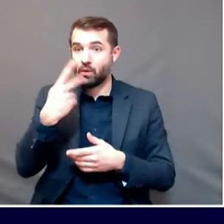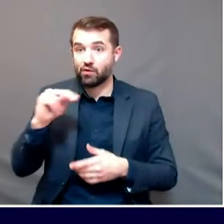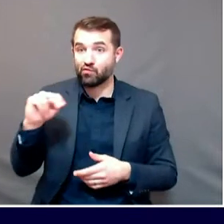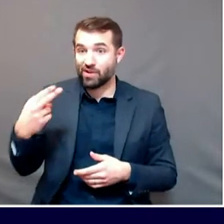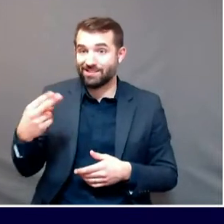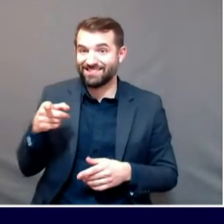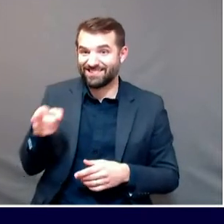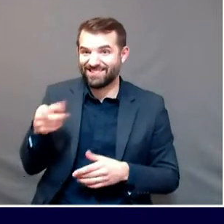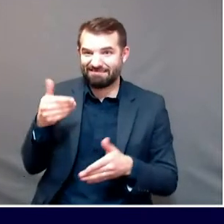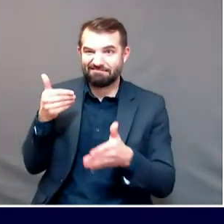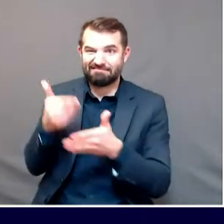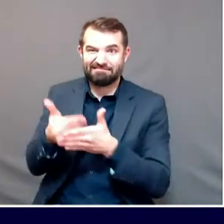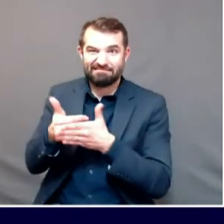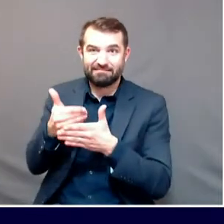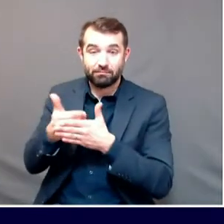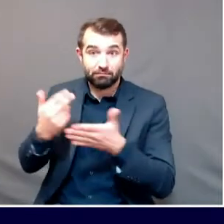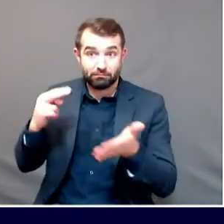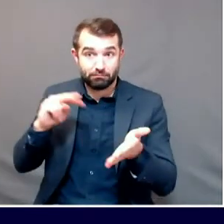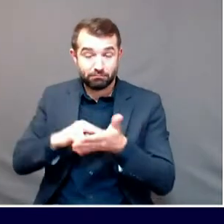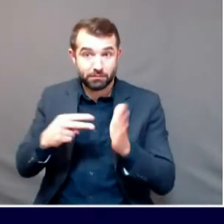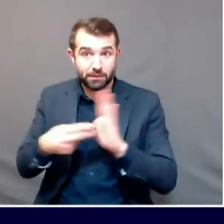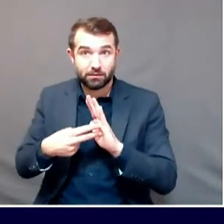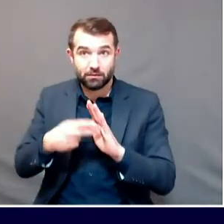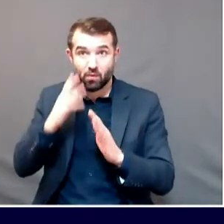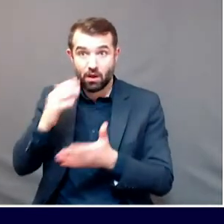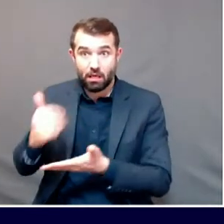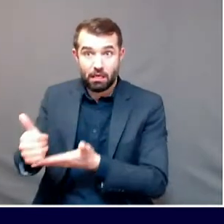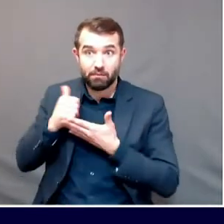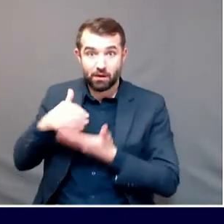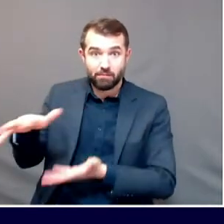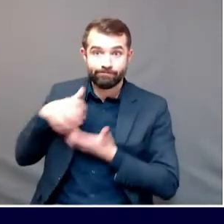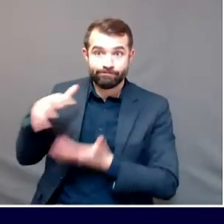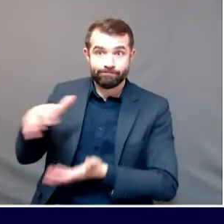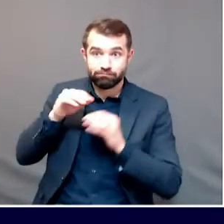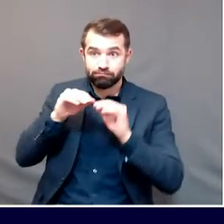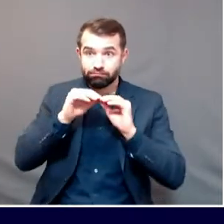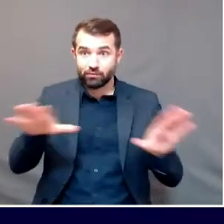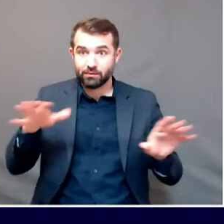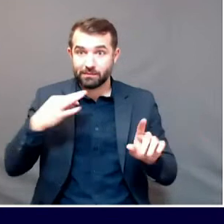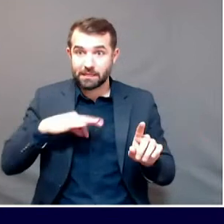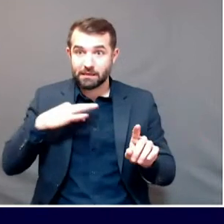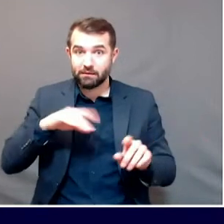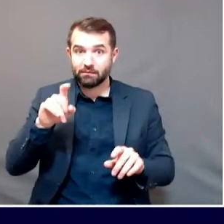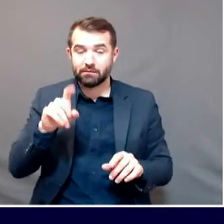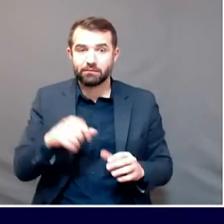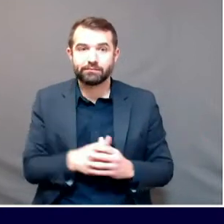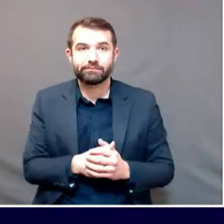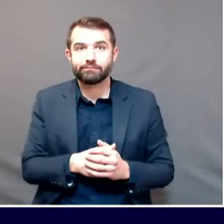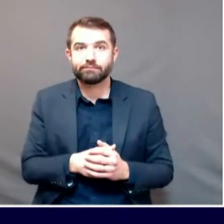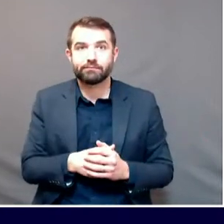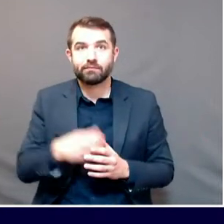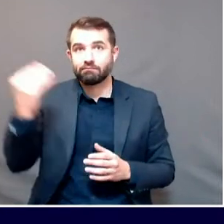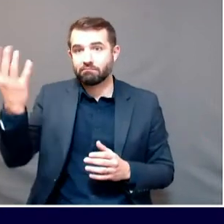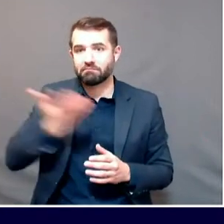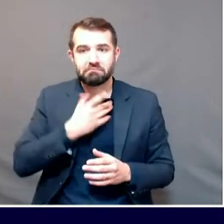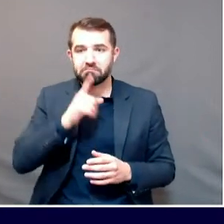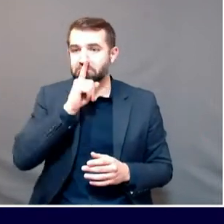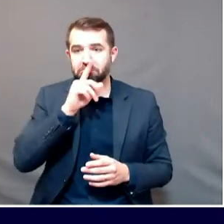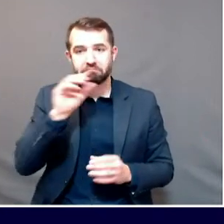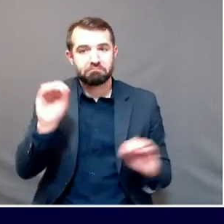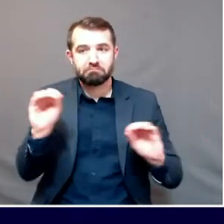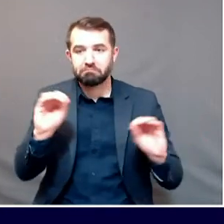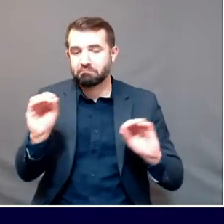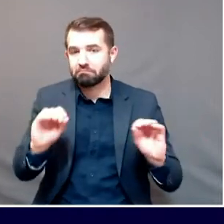would that have any effect on distribution of the vaccine to Maine? Not that we've been told, Joe. From what we